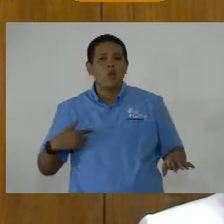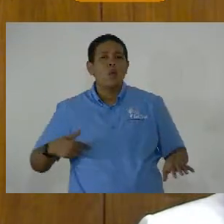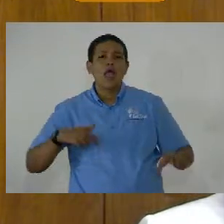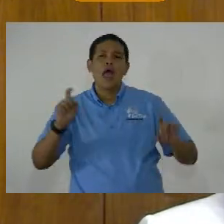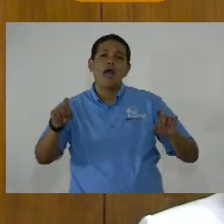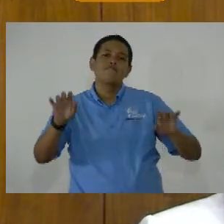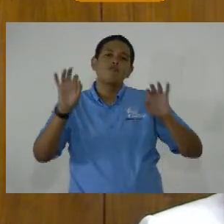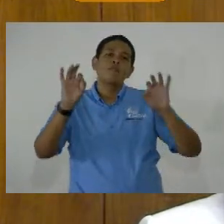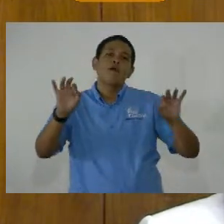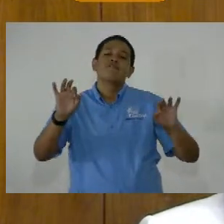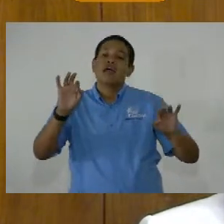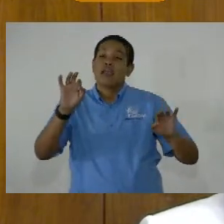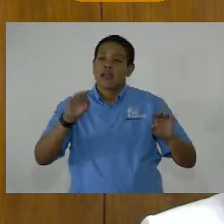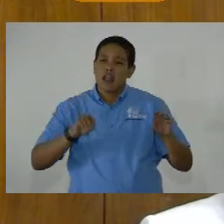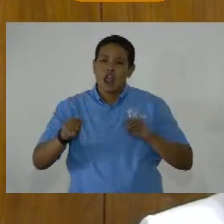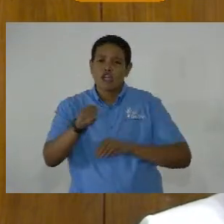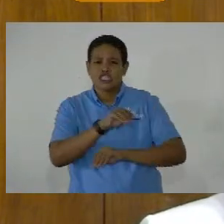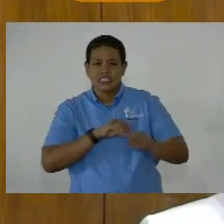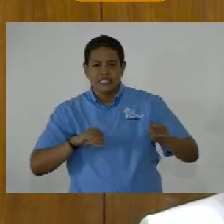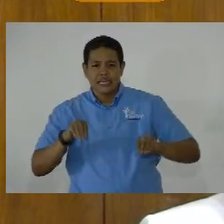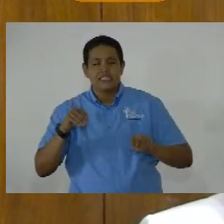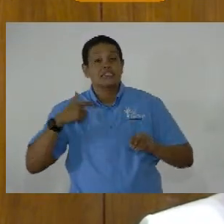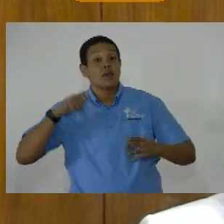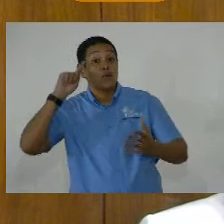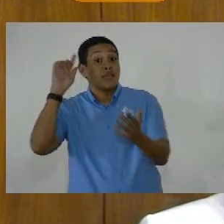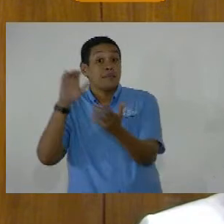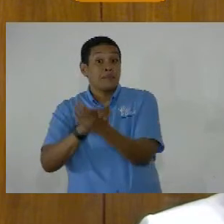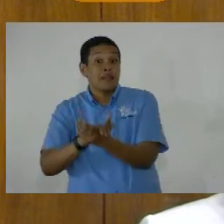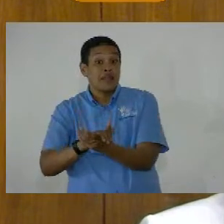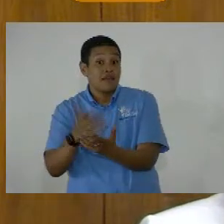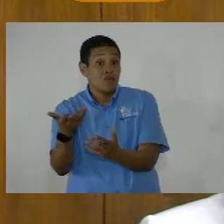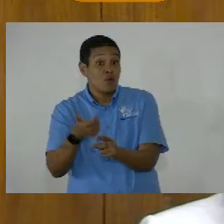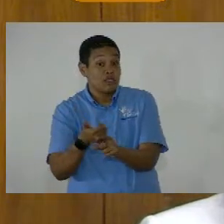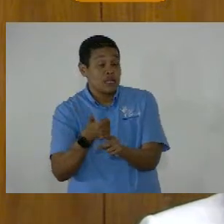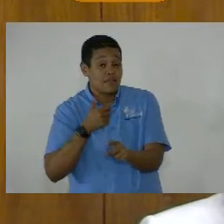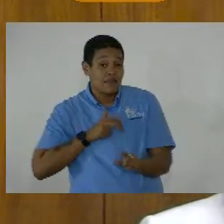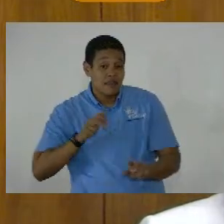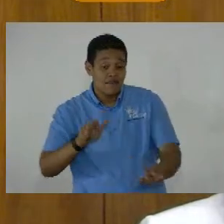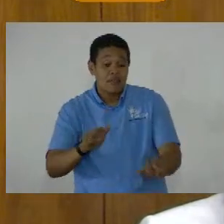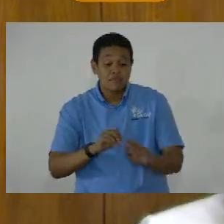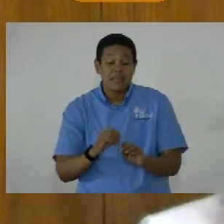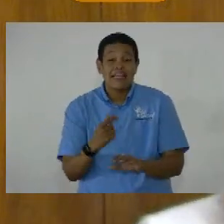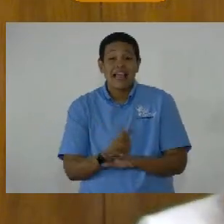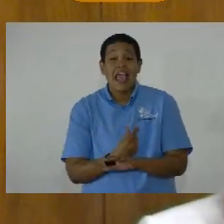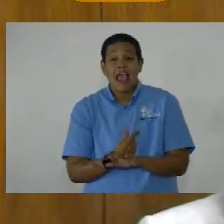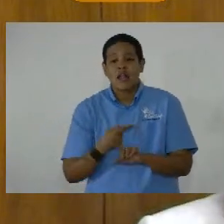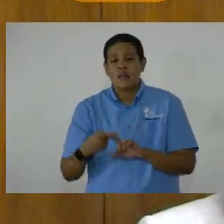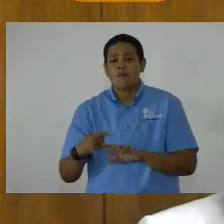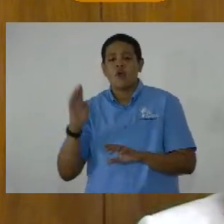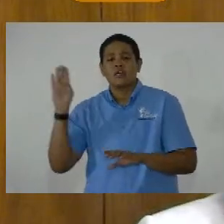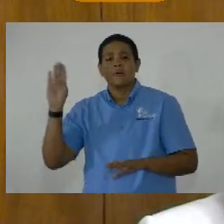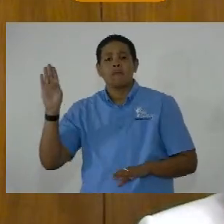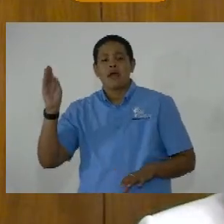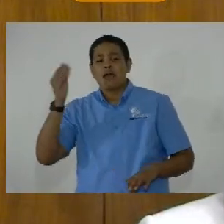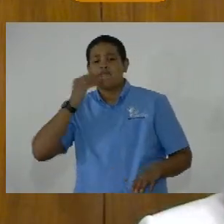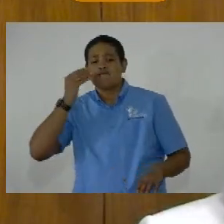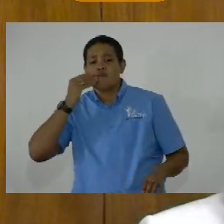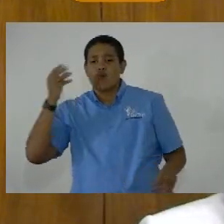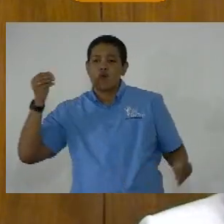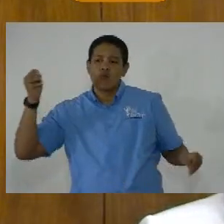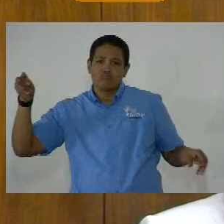to perfect the logistics, and we believe that the investment in Guyana and Barbados food